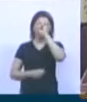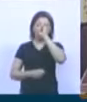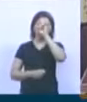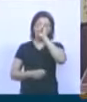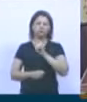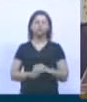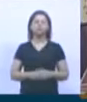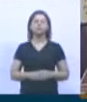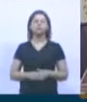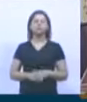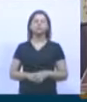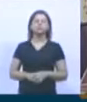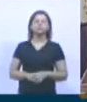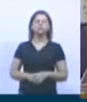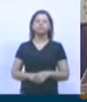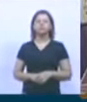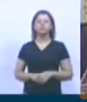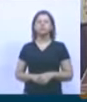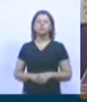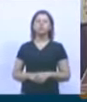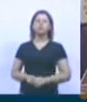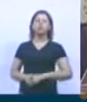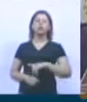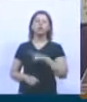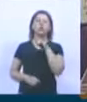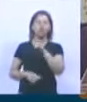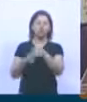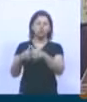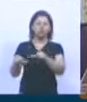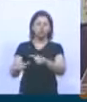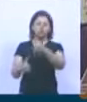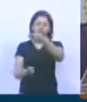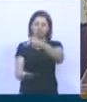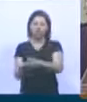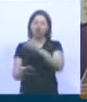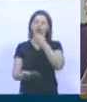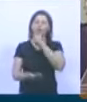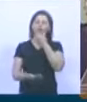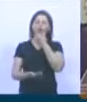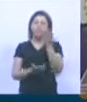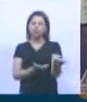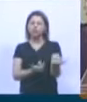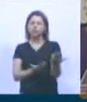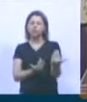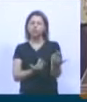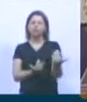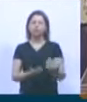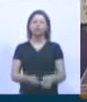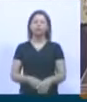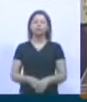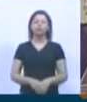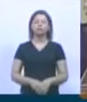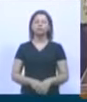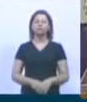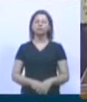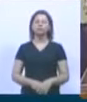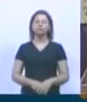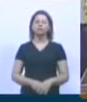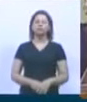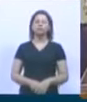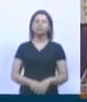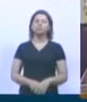the intensive care unit. E lá estava aquele jovem rapaz. Na UTI. With all those tubes